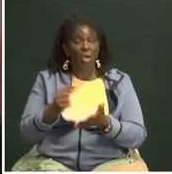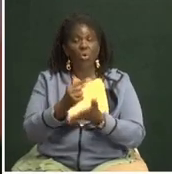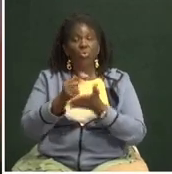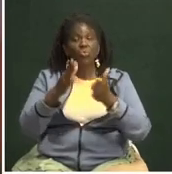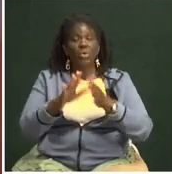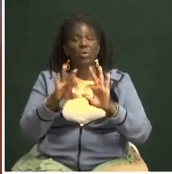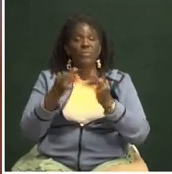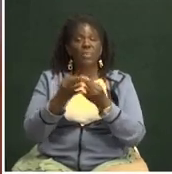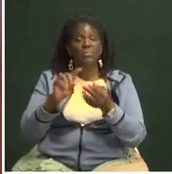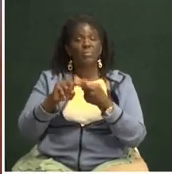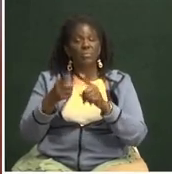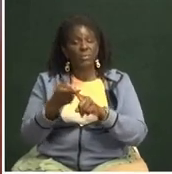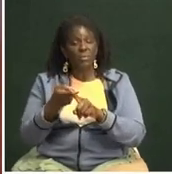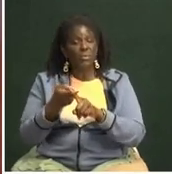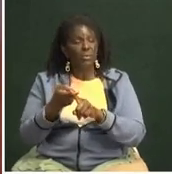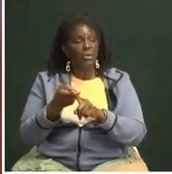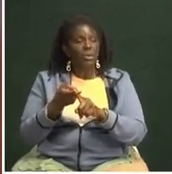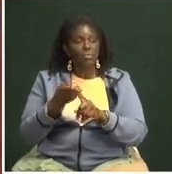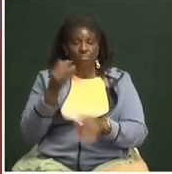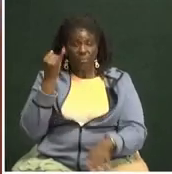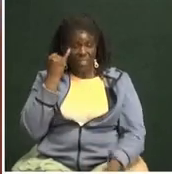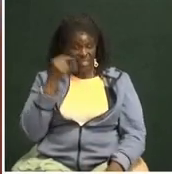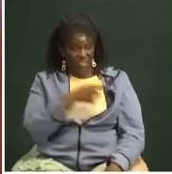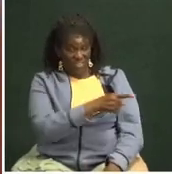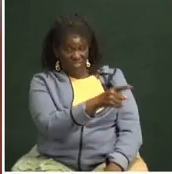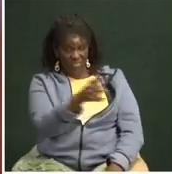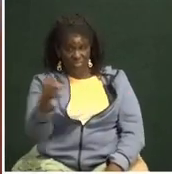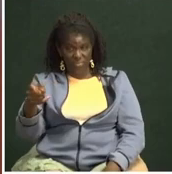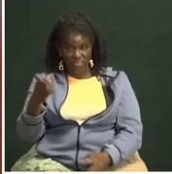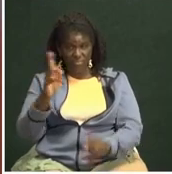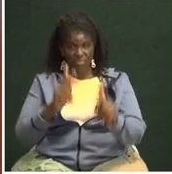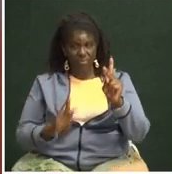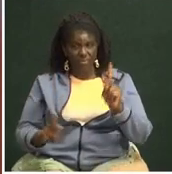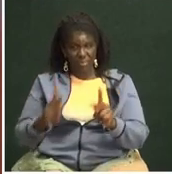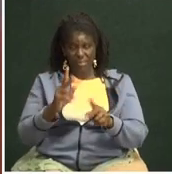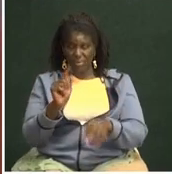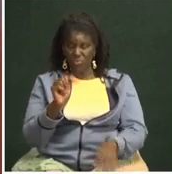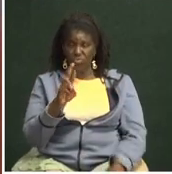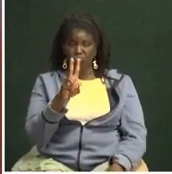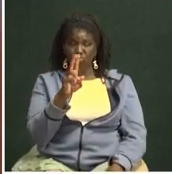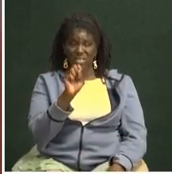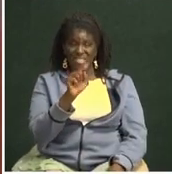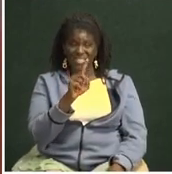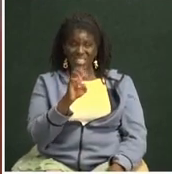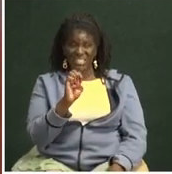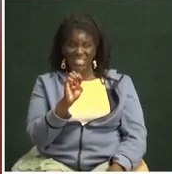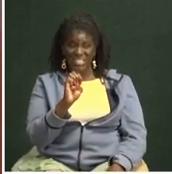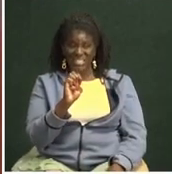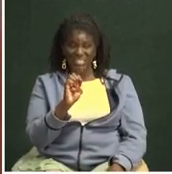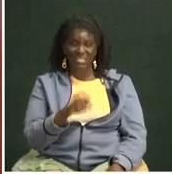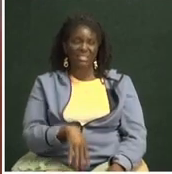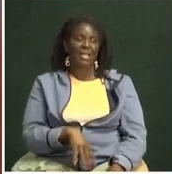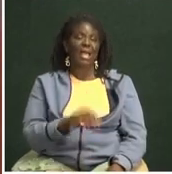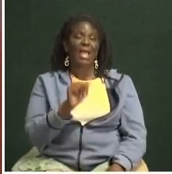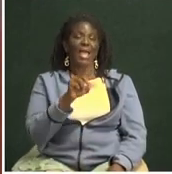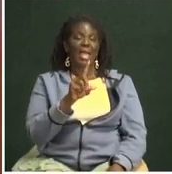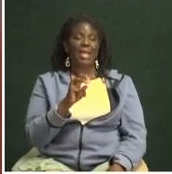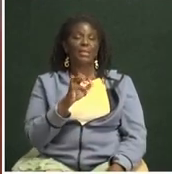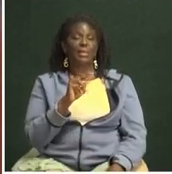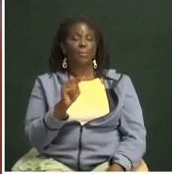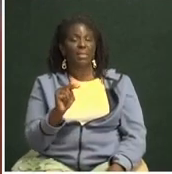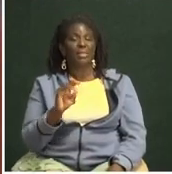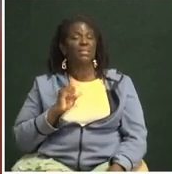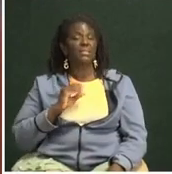Graduates, family, friends, if it were not for the trustees, the administrators, the staff, and